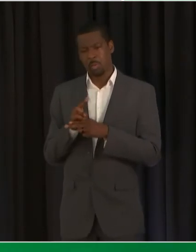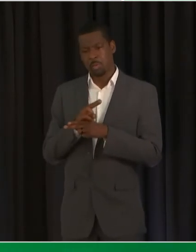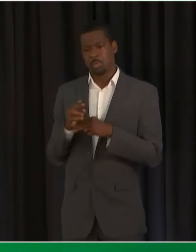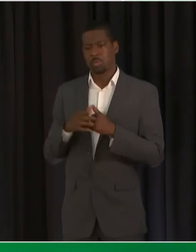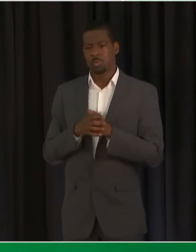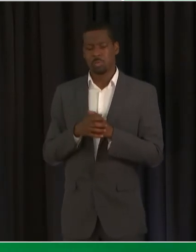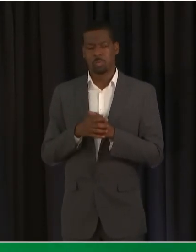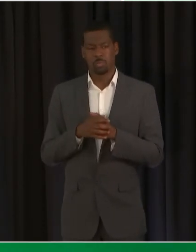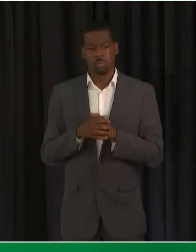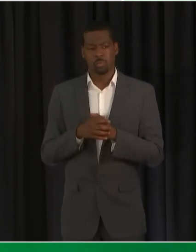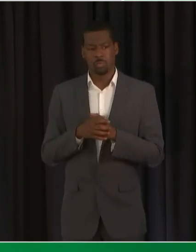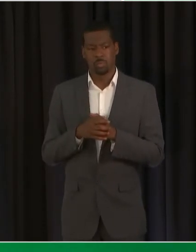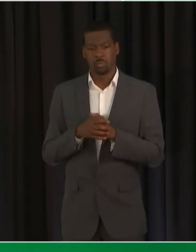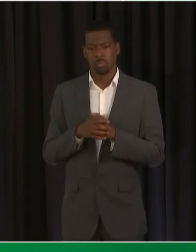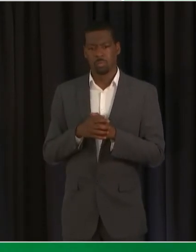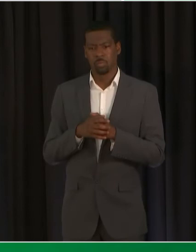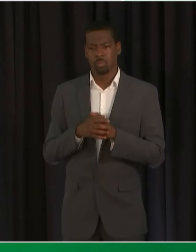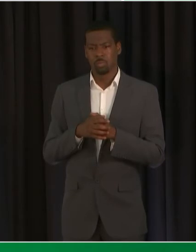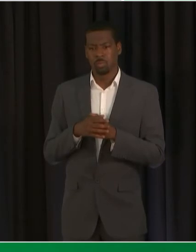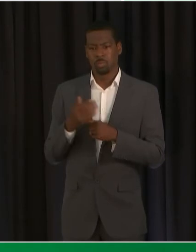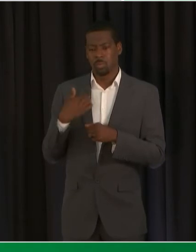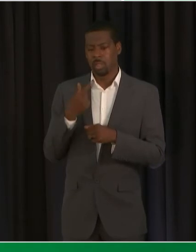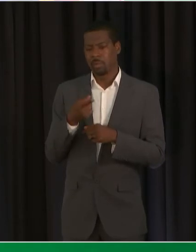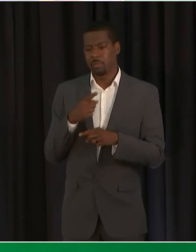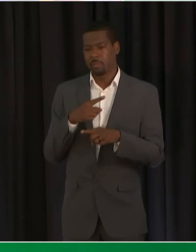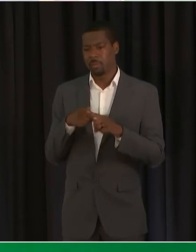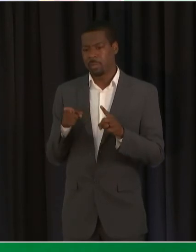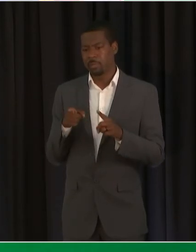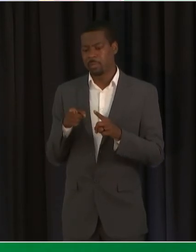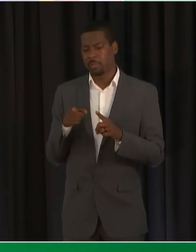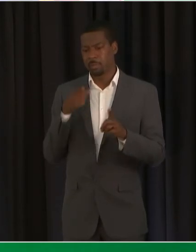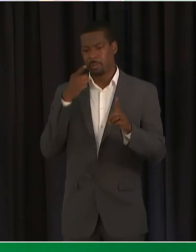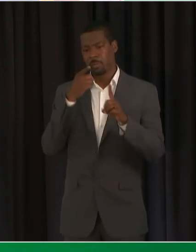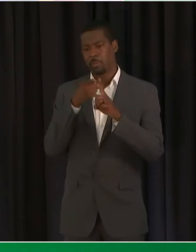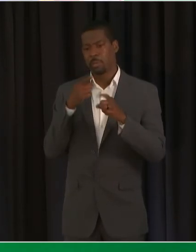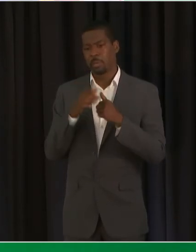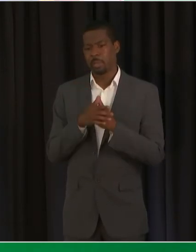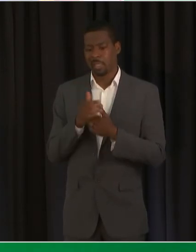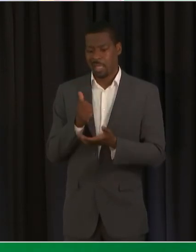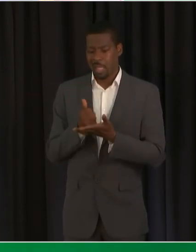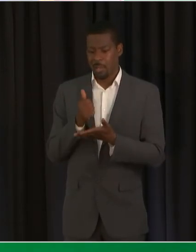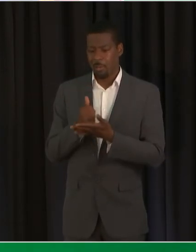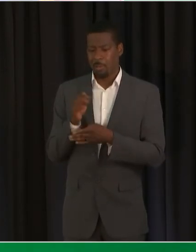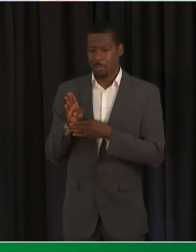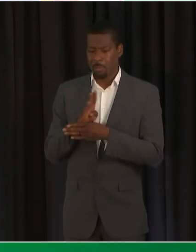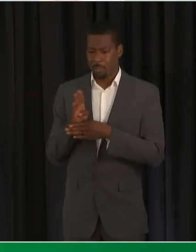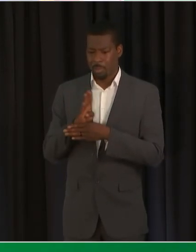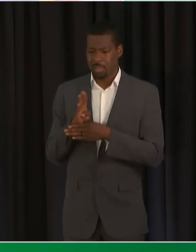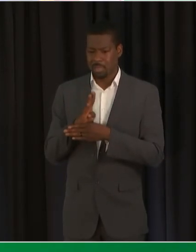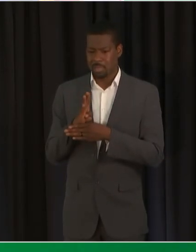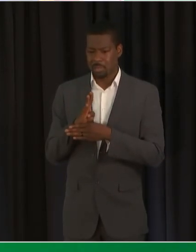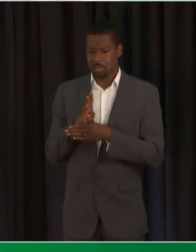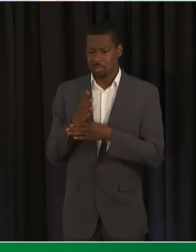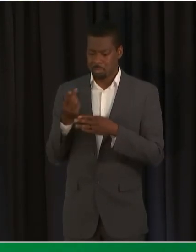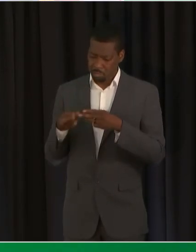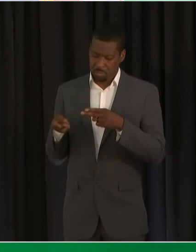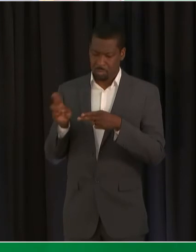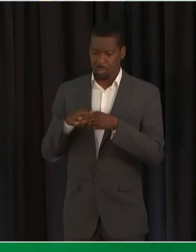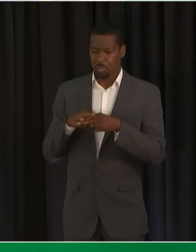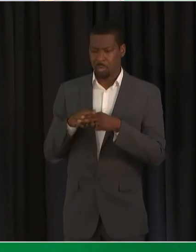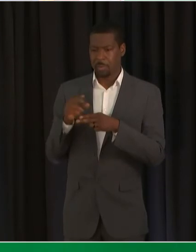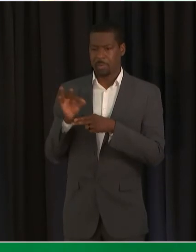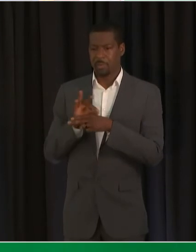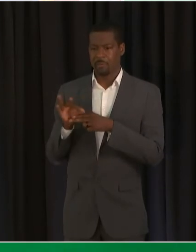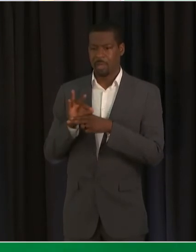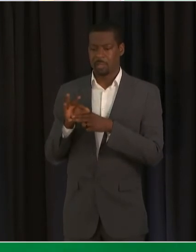resilience grants, because we actually did a round called resilience grants, and what they were aimed at were to help businesses kind of upgrade